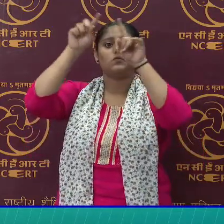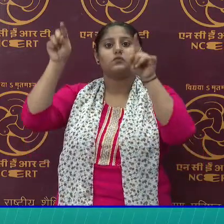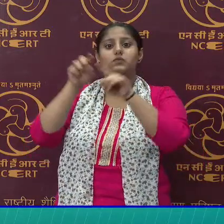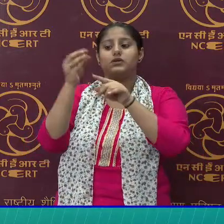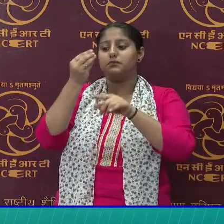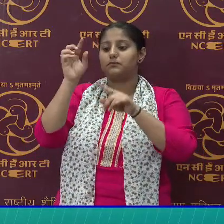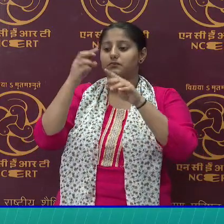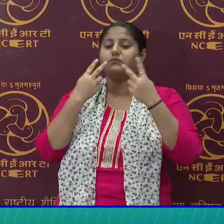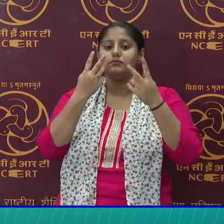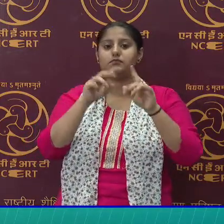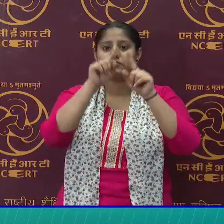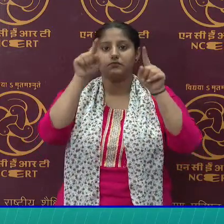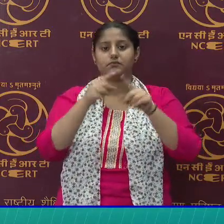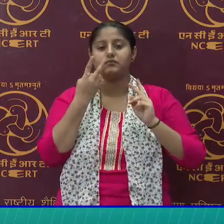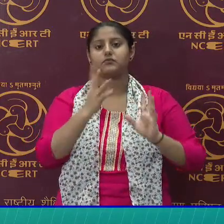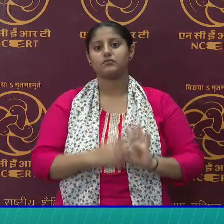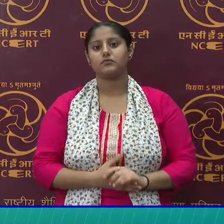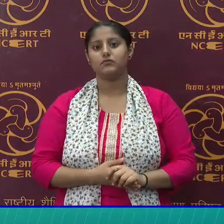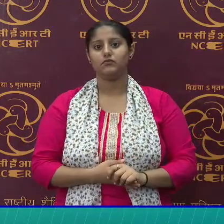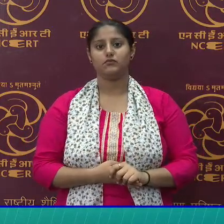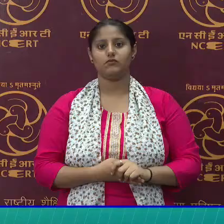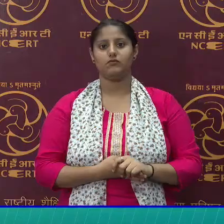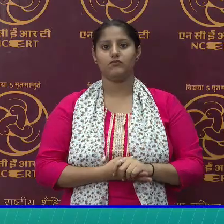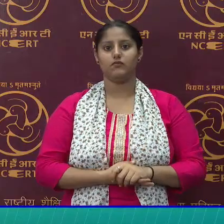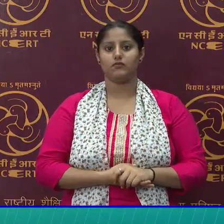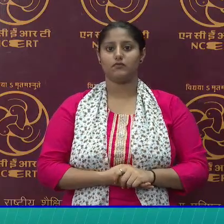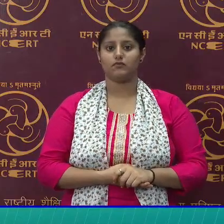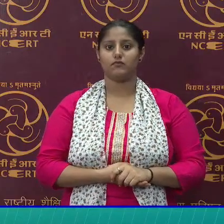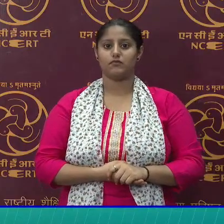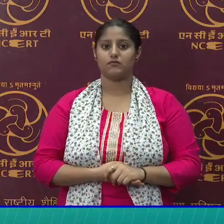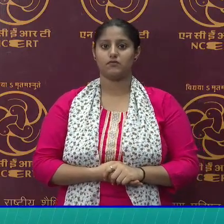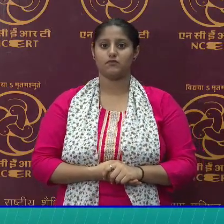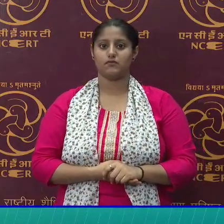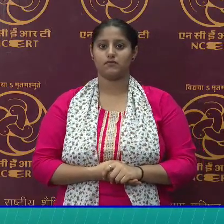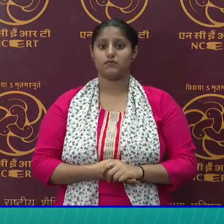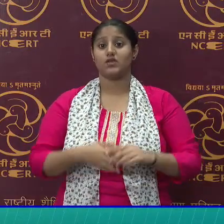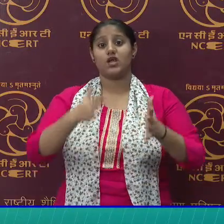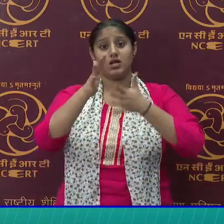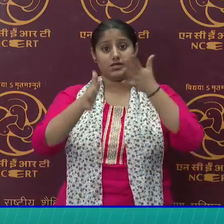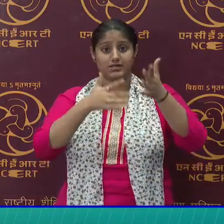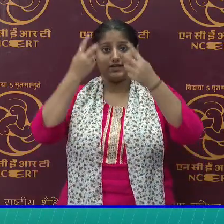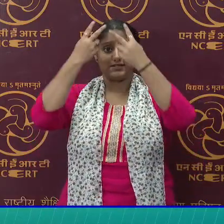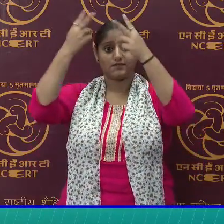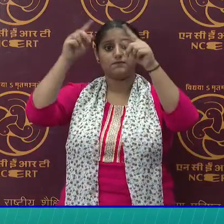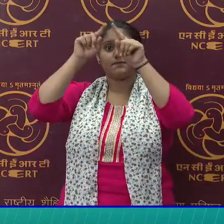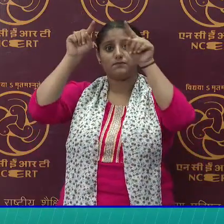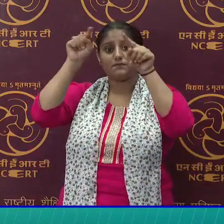bit. Sure. The road signs that are there,